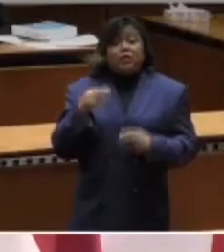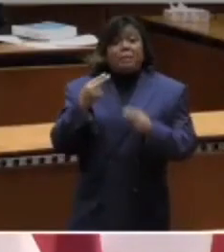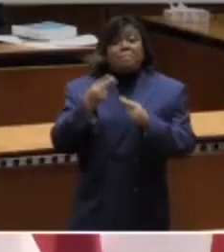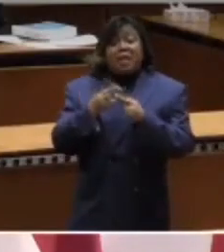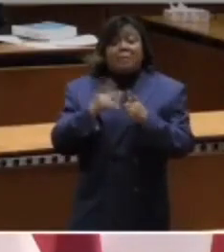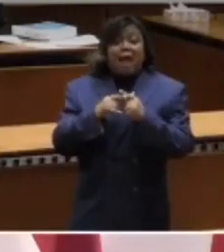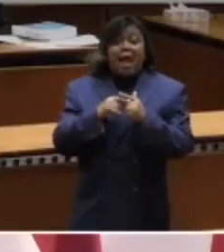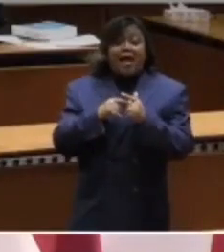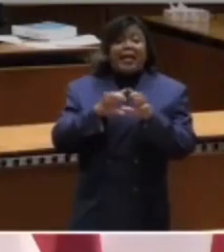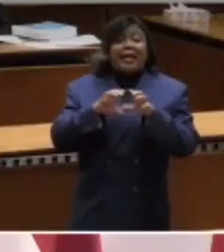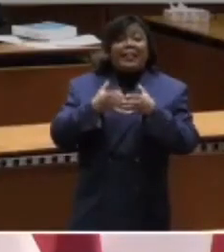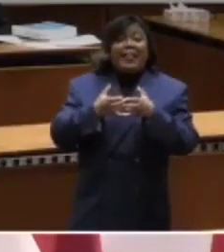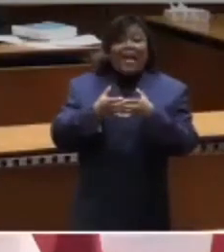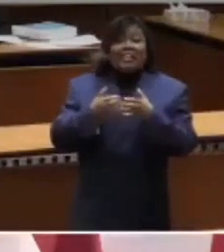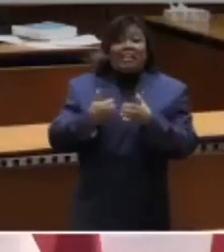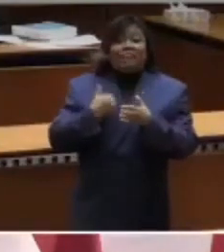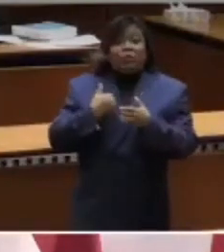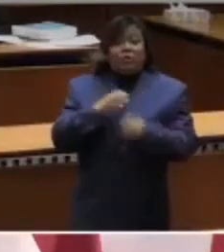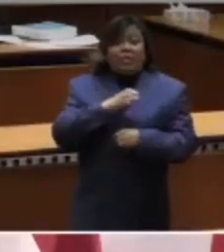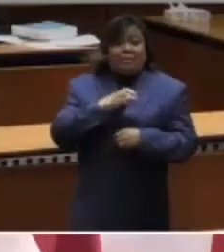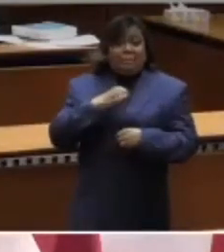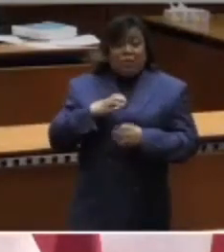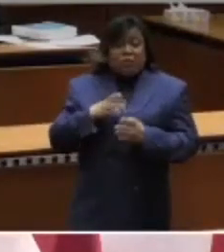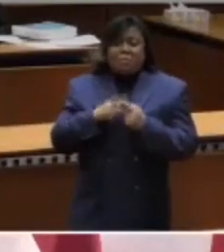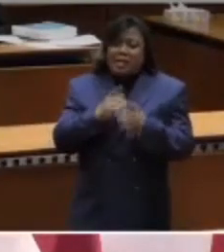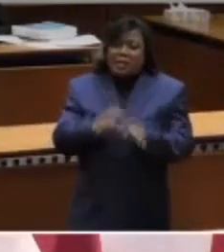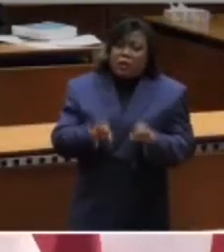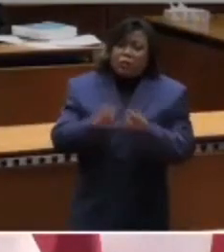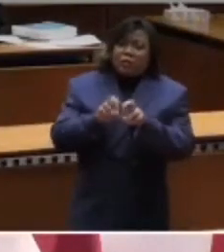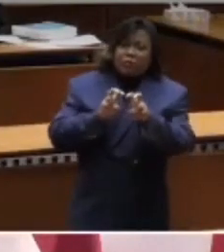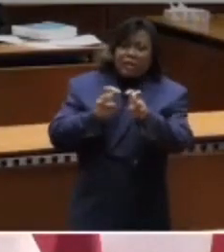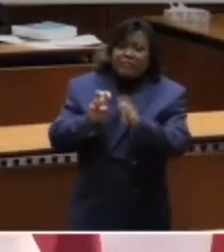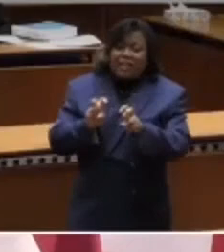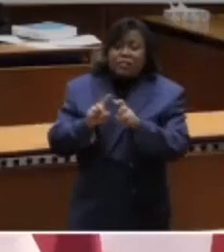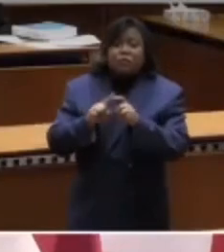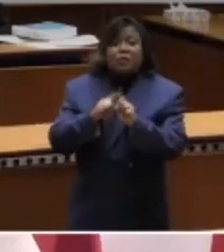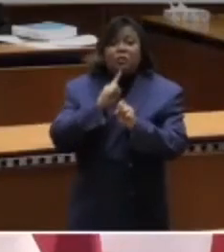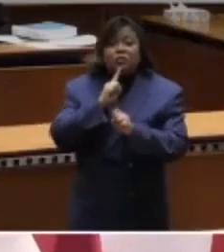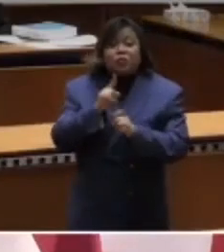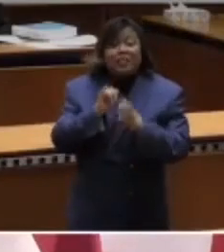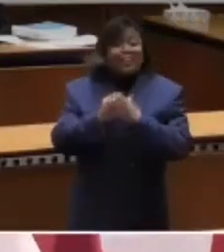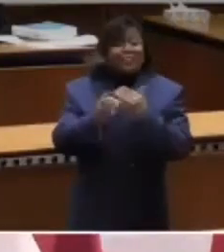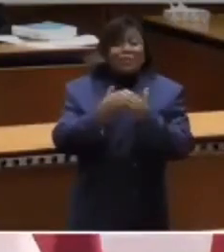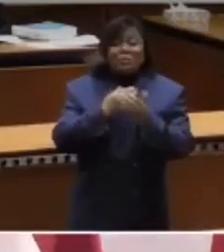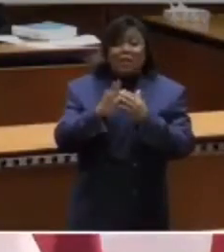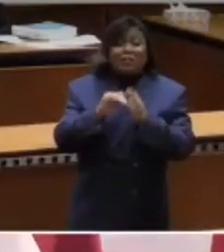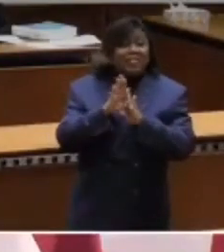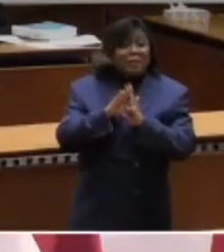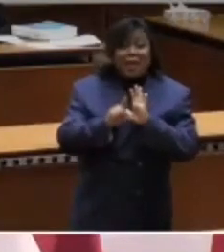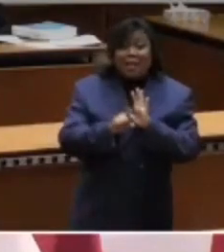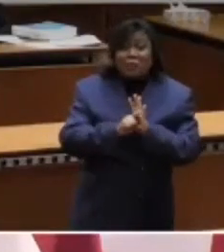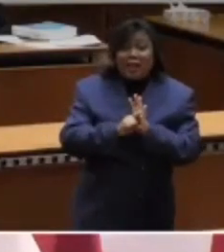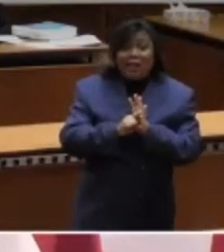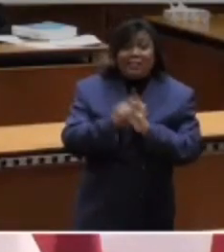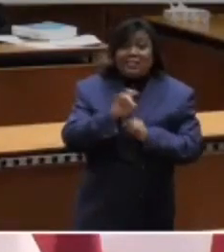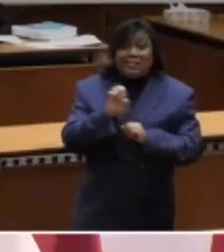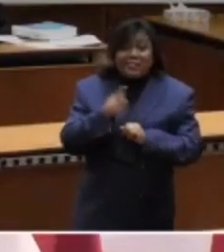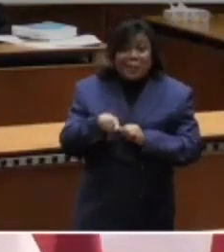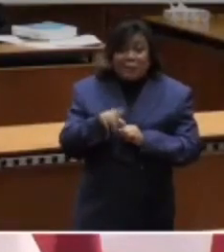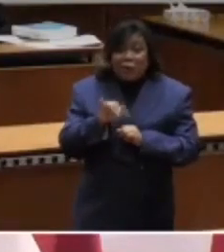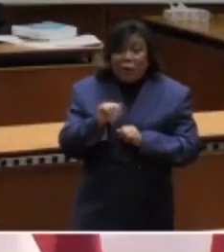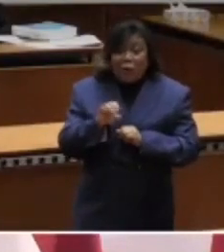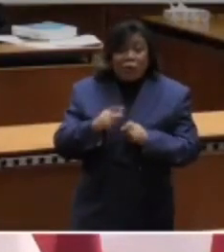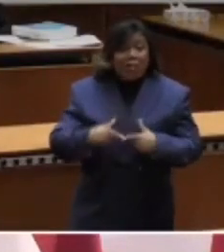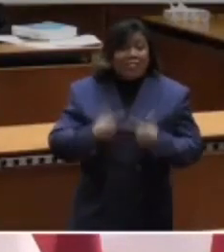the inaugural class of youth commissioners, makes critical investments to ensure that no matter their background, zip code, or